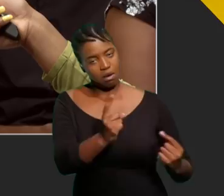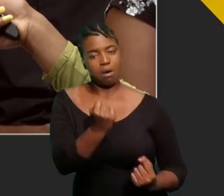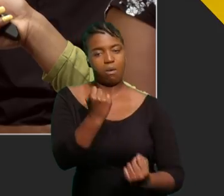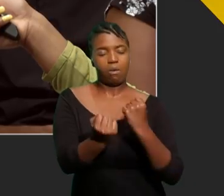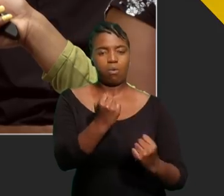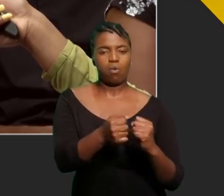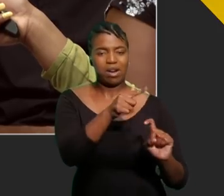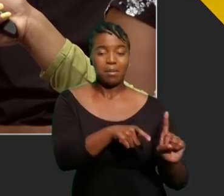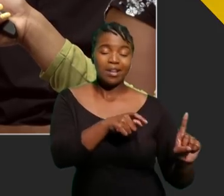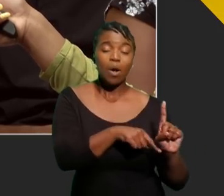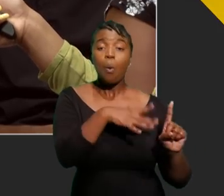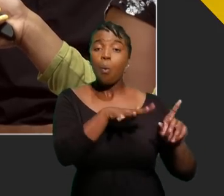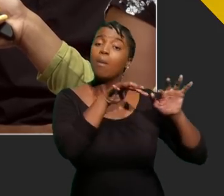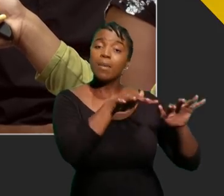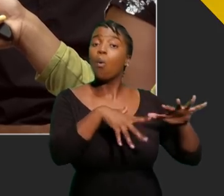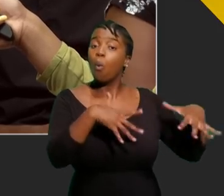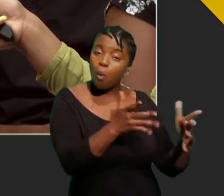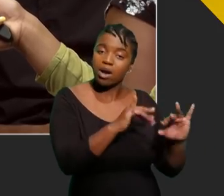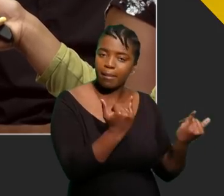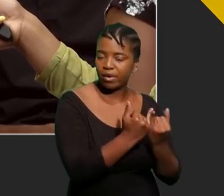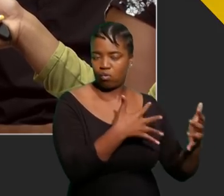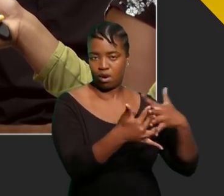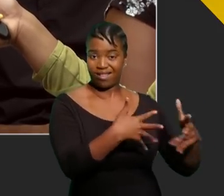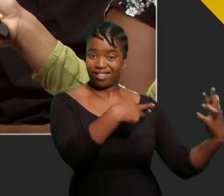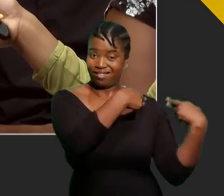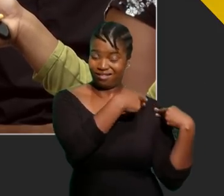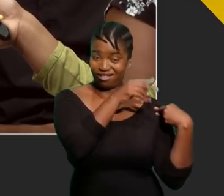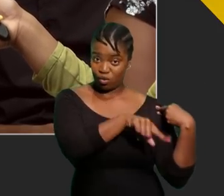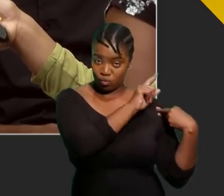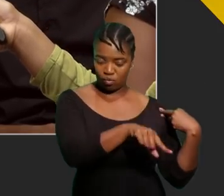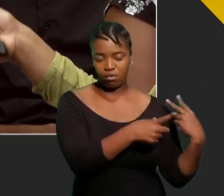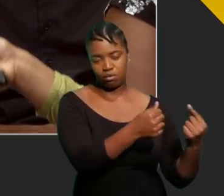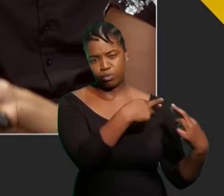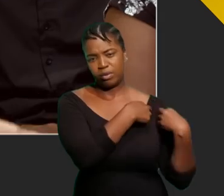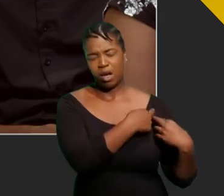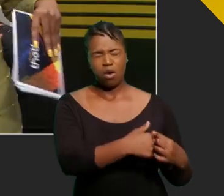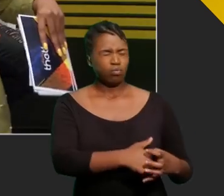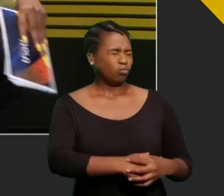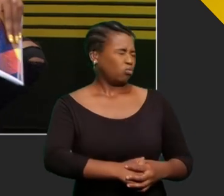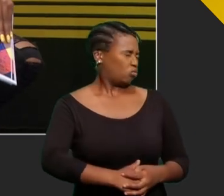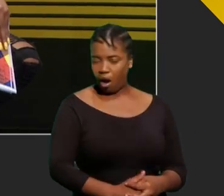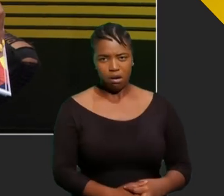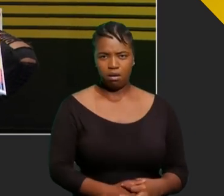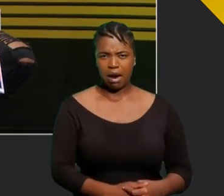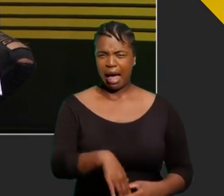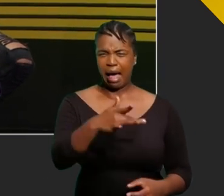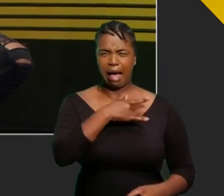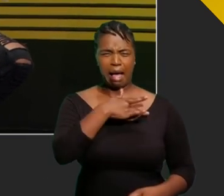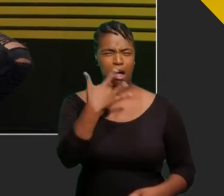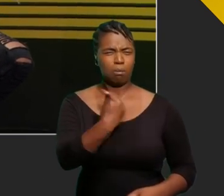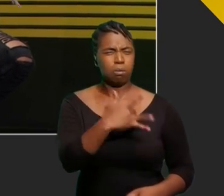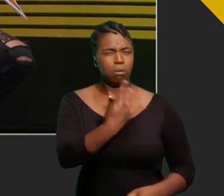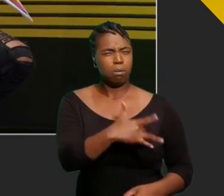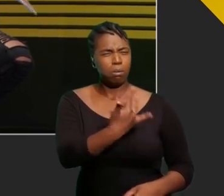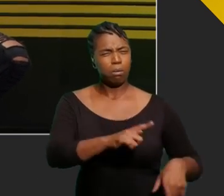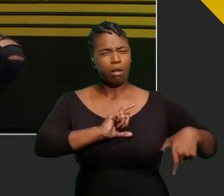that person or those people who are in the wrong accountable. Yo, Melody, because I just